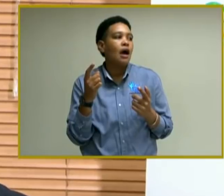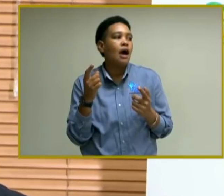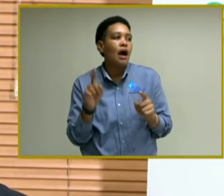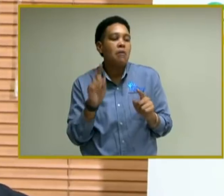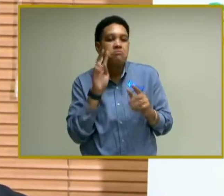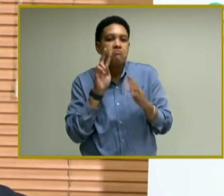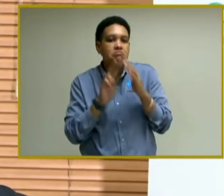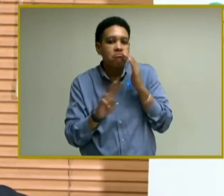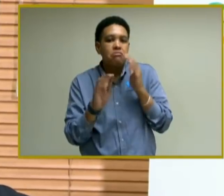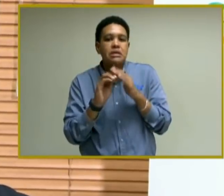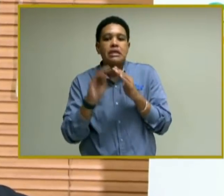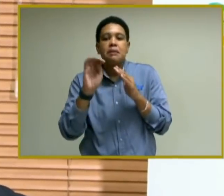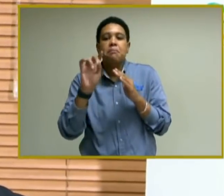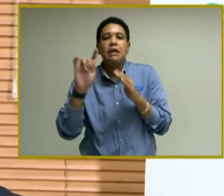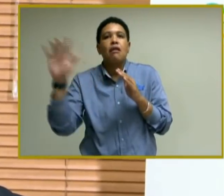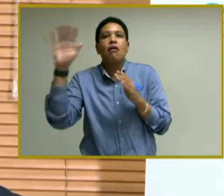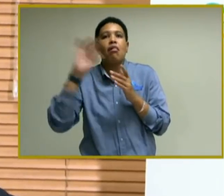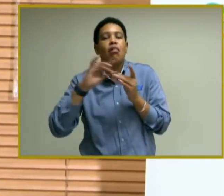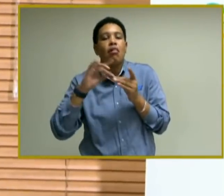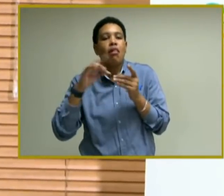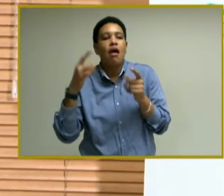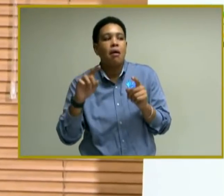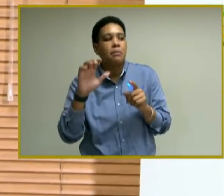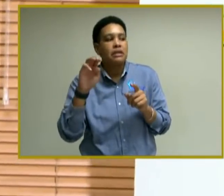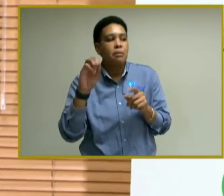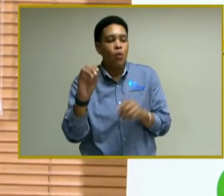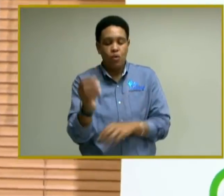appeared in the media space. CMO.